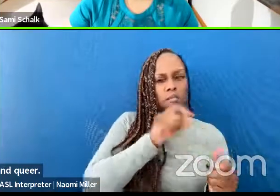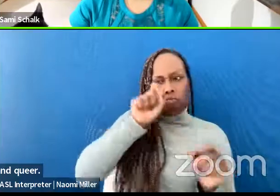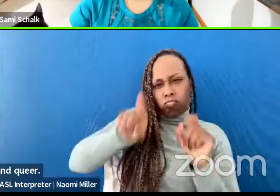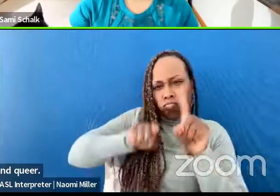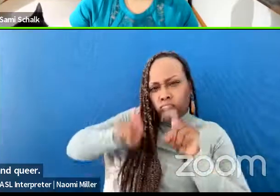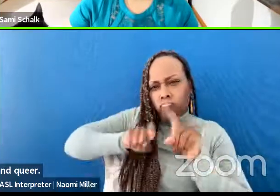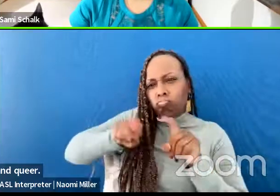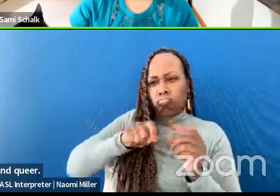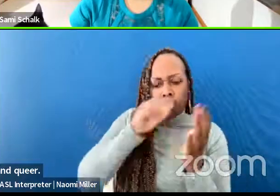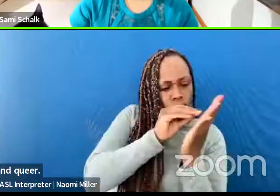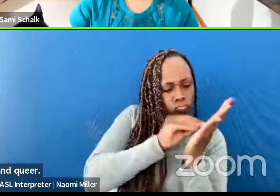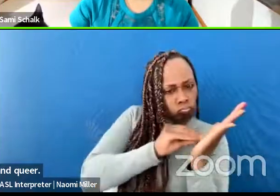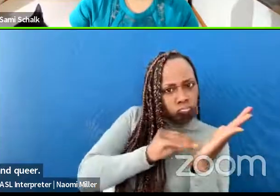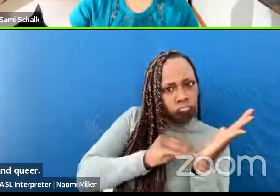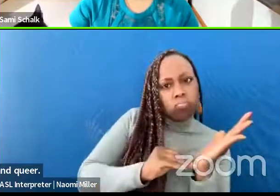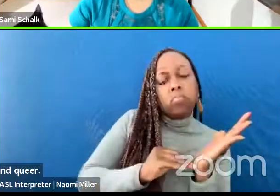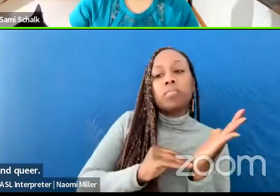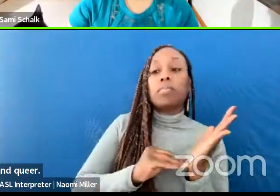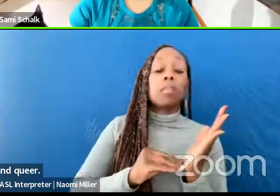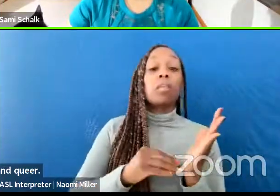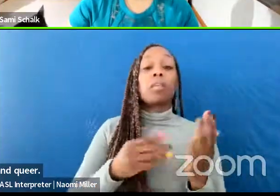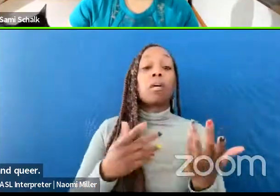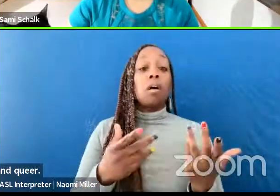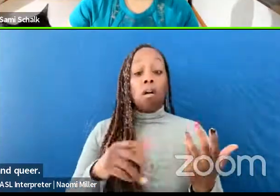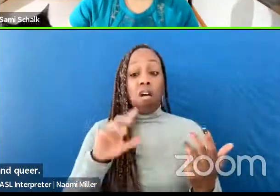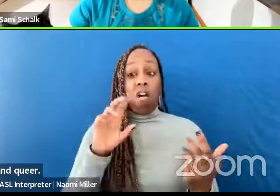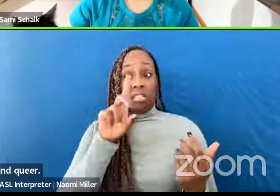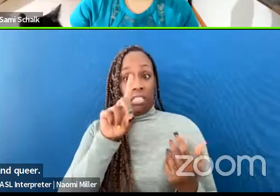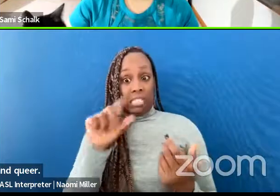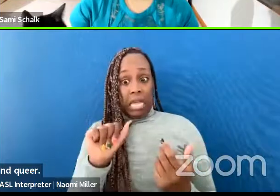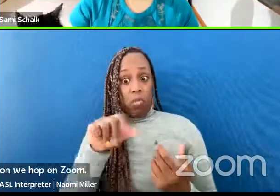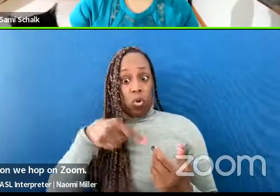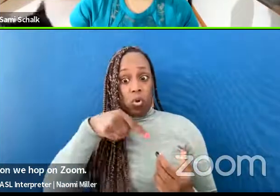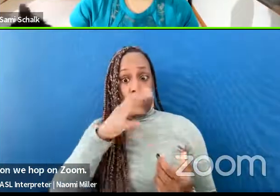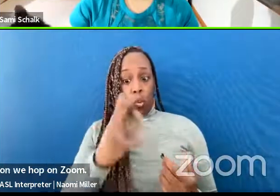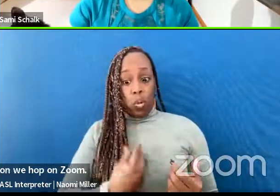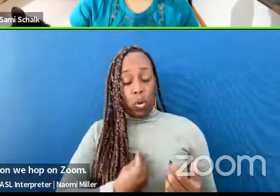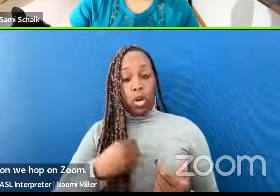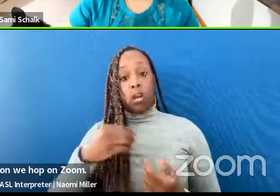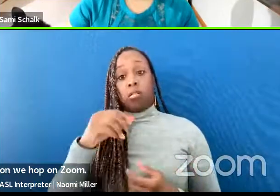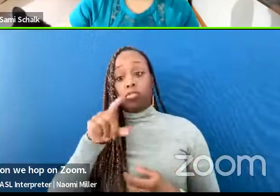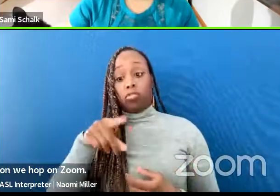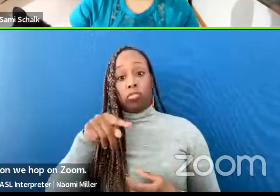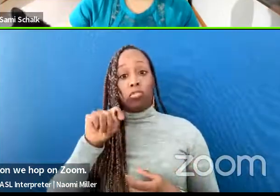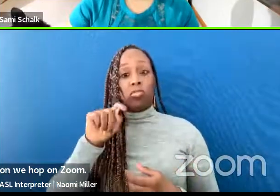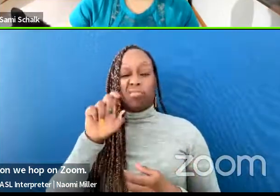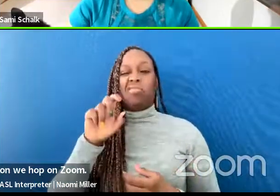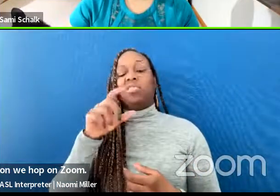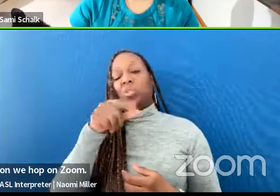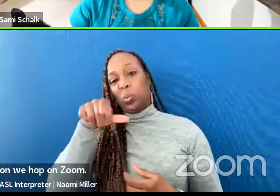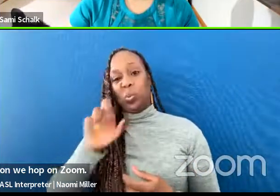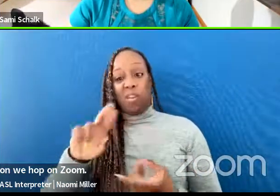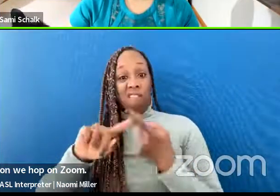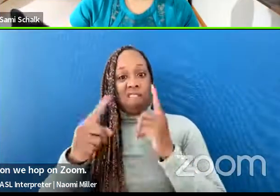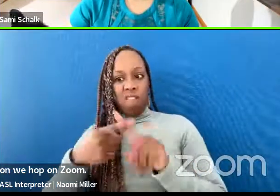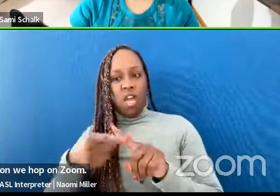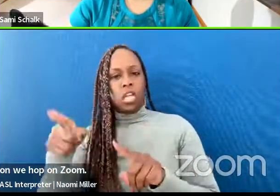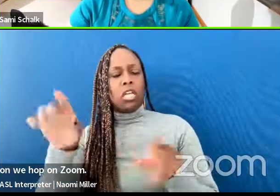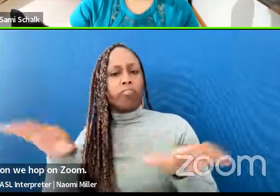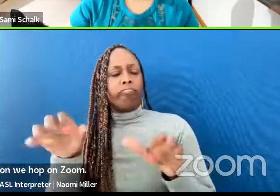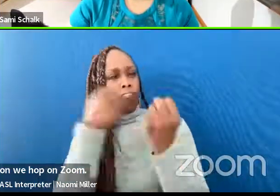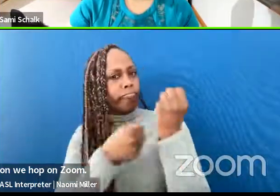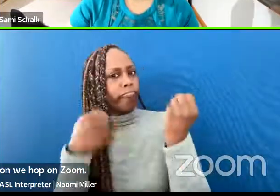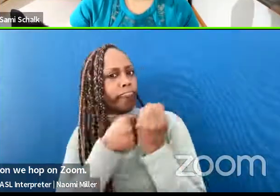questions, takes notes. Our disabled queer trans friend works as an advocate and helps E and his mom prepare